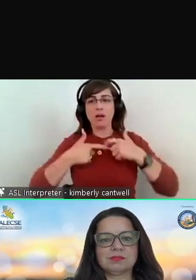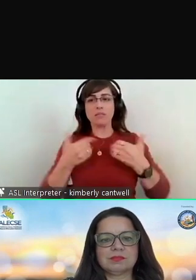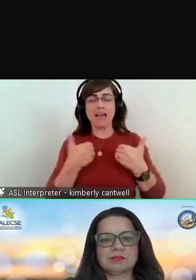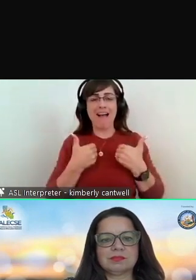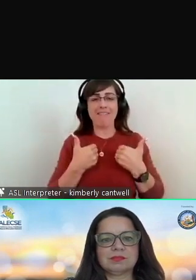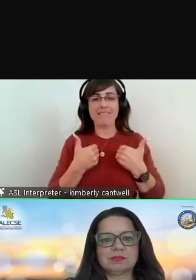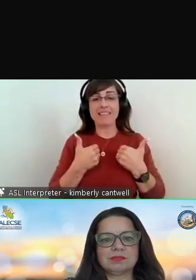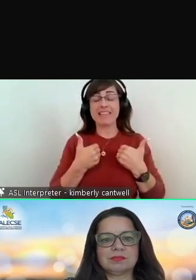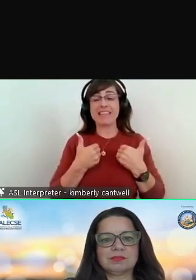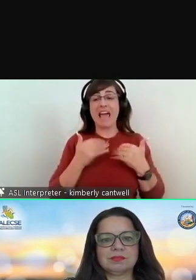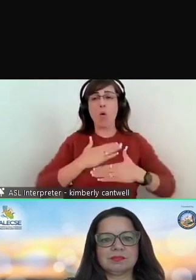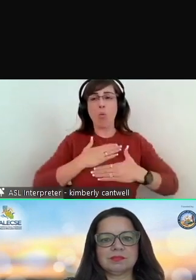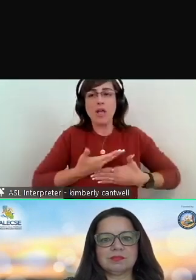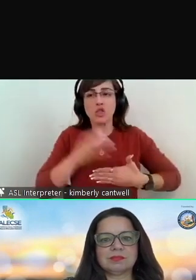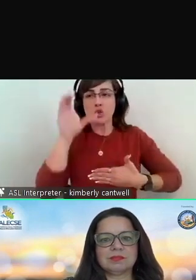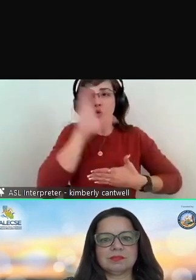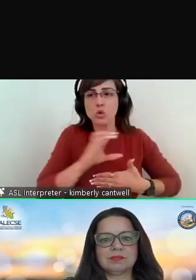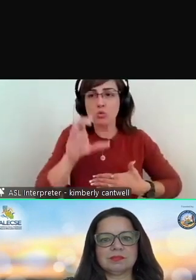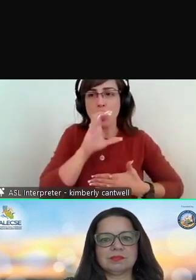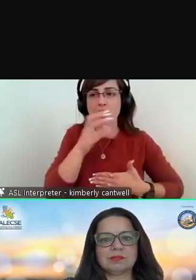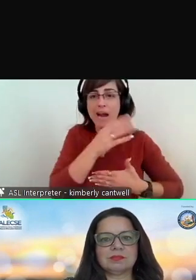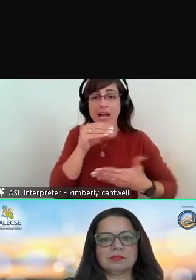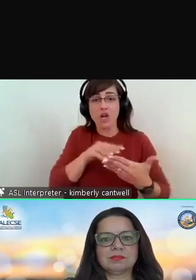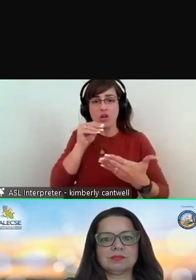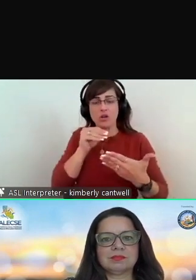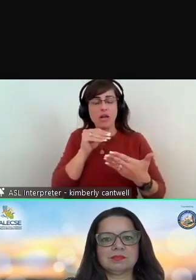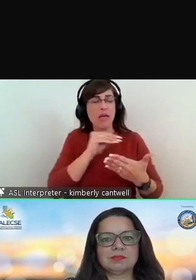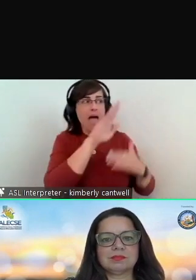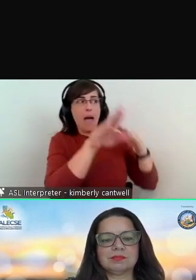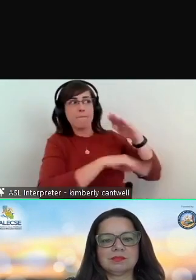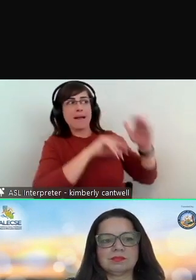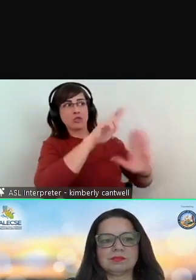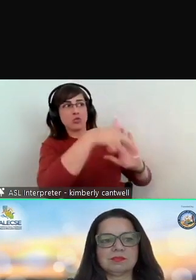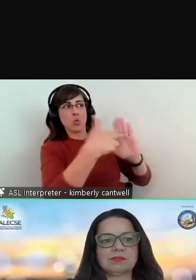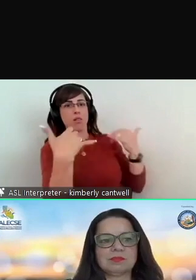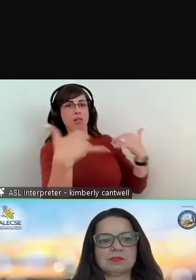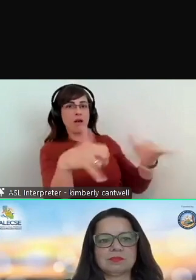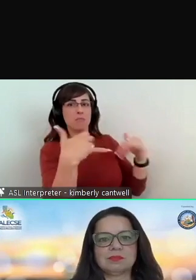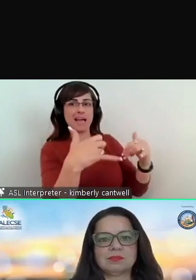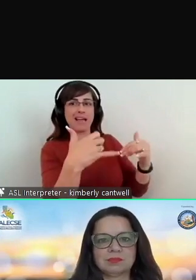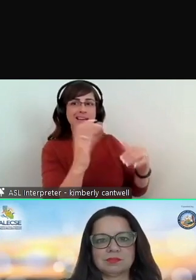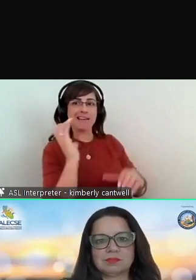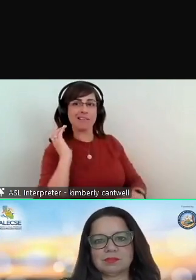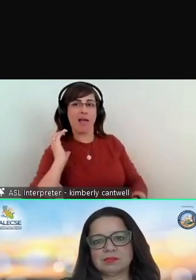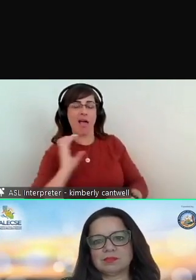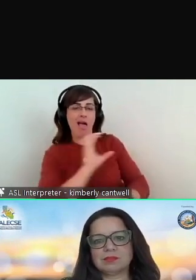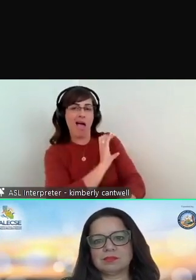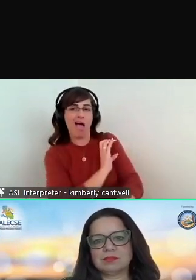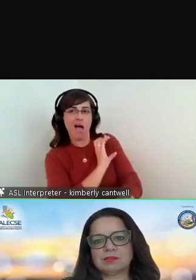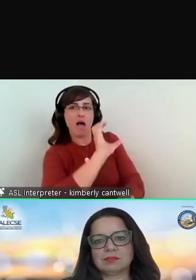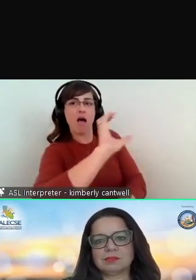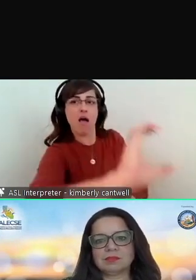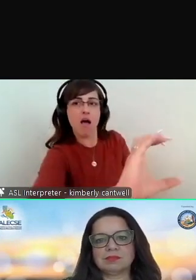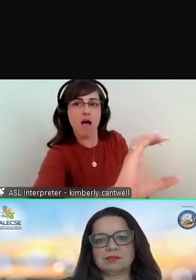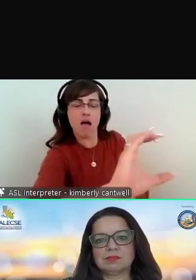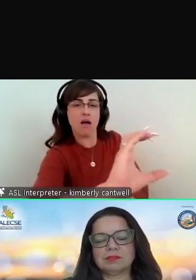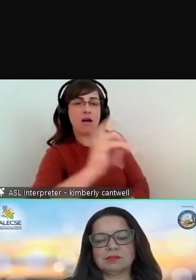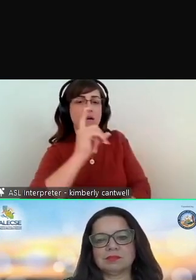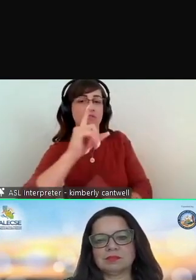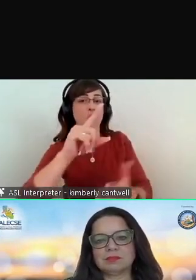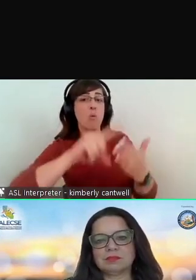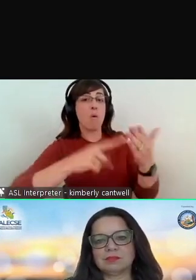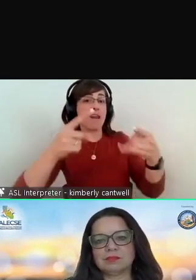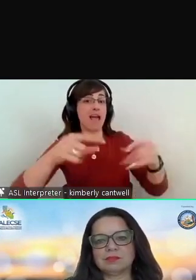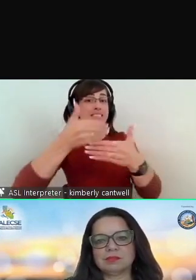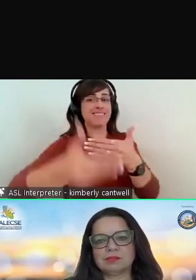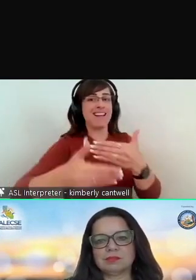to learn. The basic role of play is equipping children for what life might throw at them.